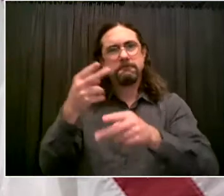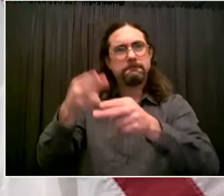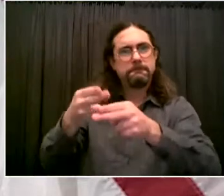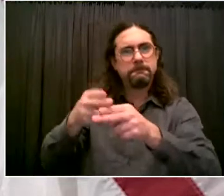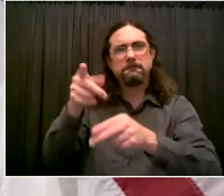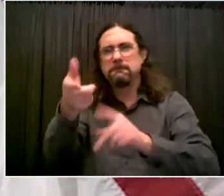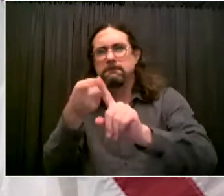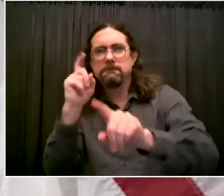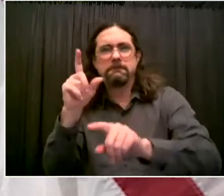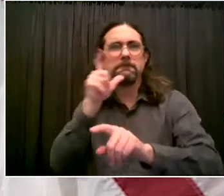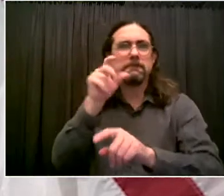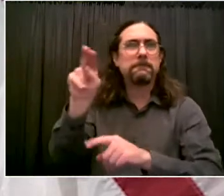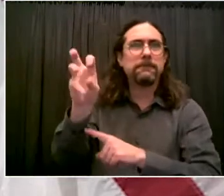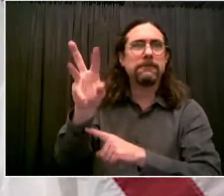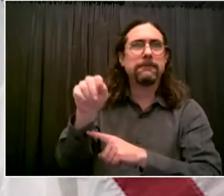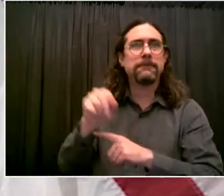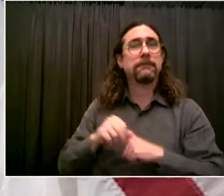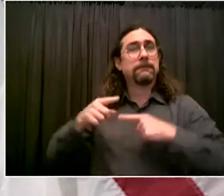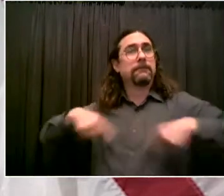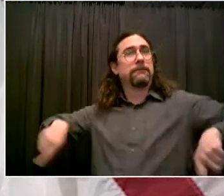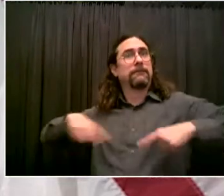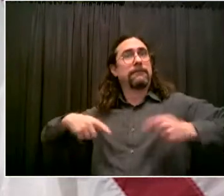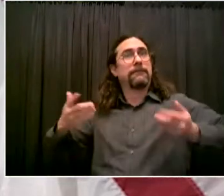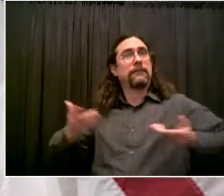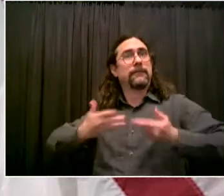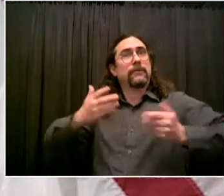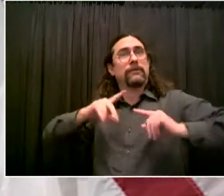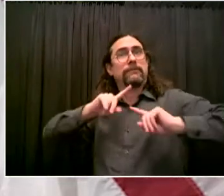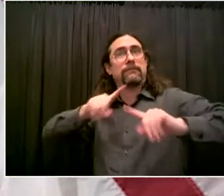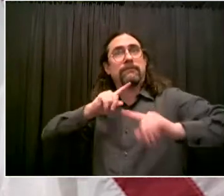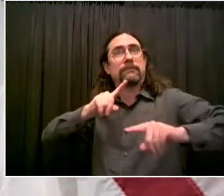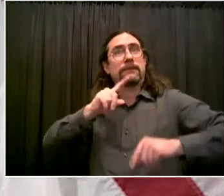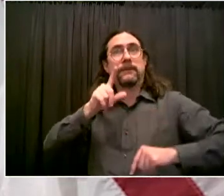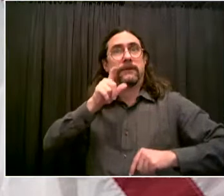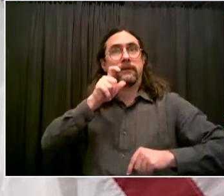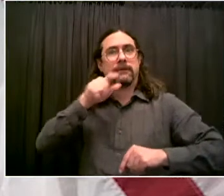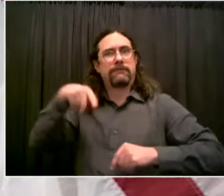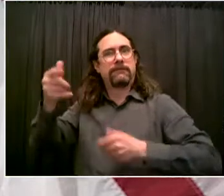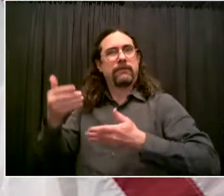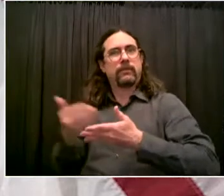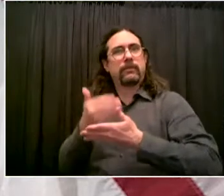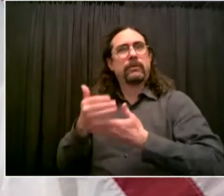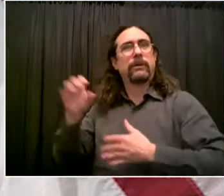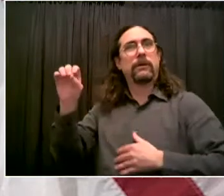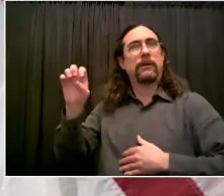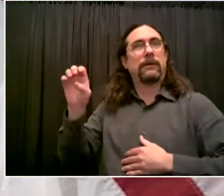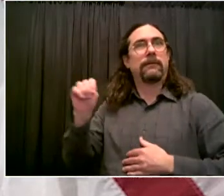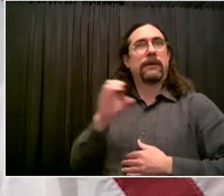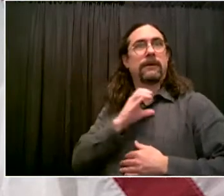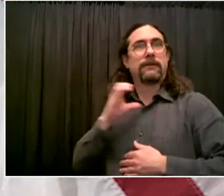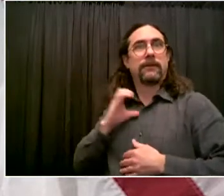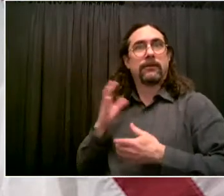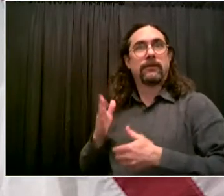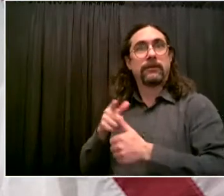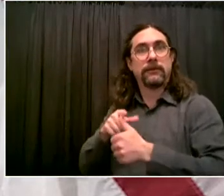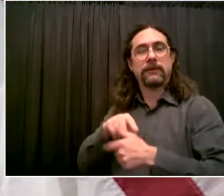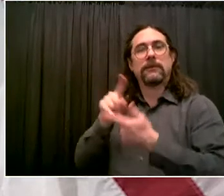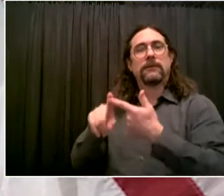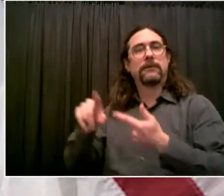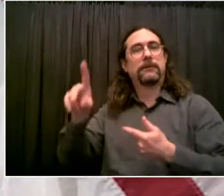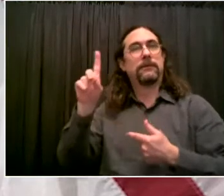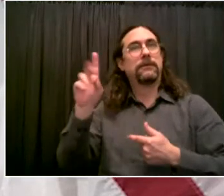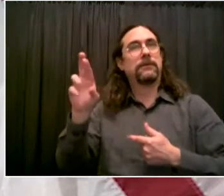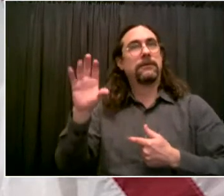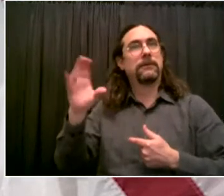us today is our next OEM Commissioner, John Stravani, Dr. Chachki, Senior Advisor Dr. Jay Varma,